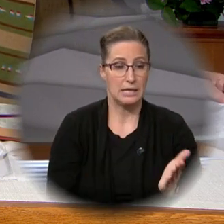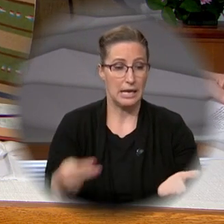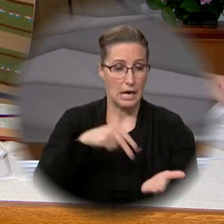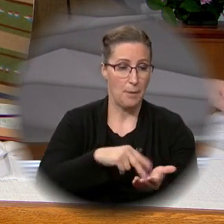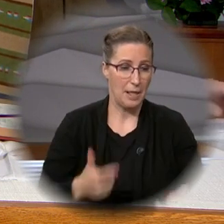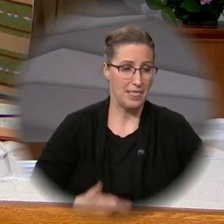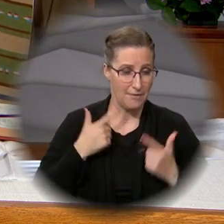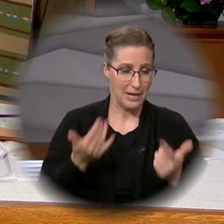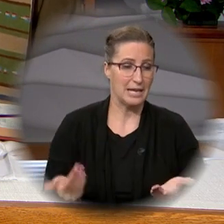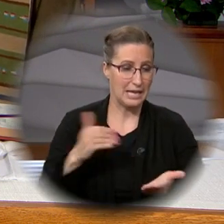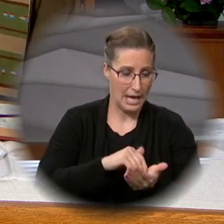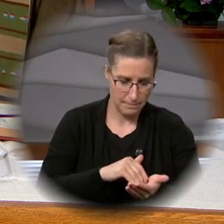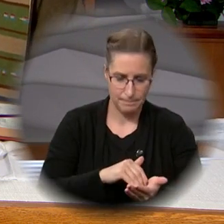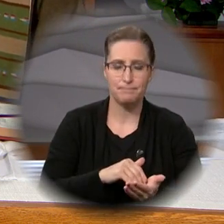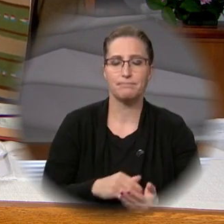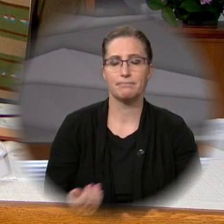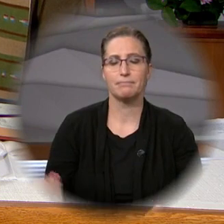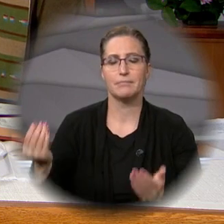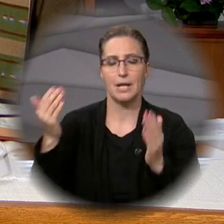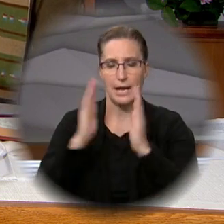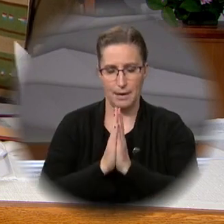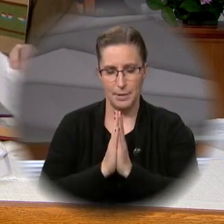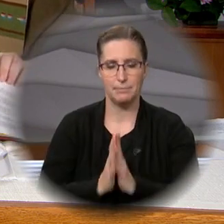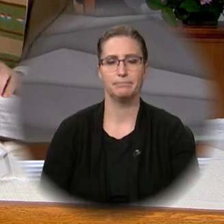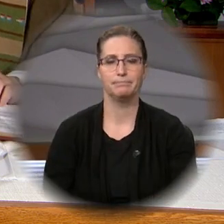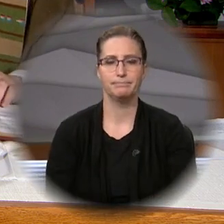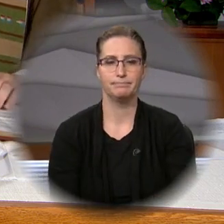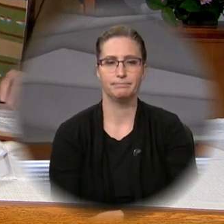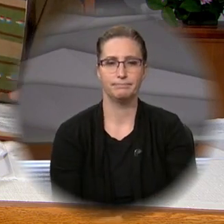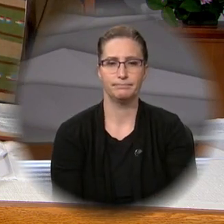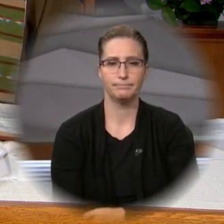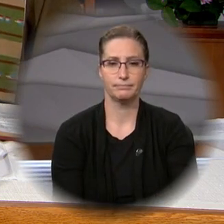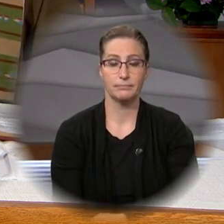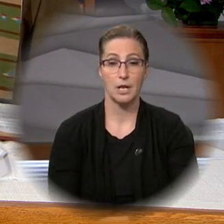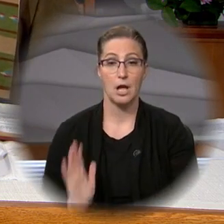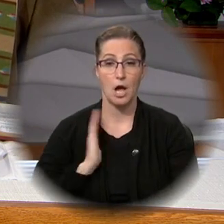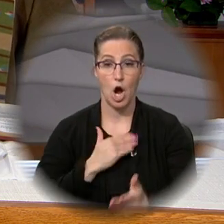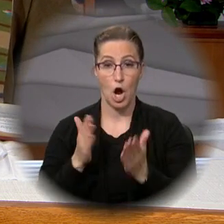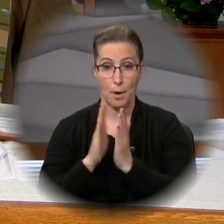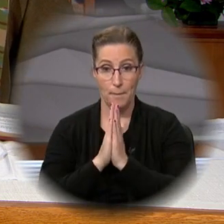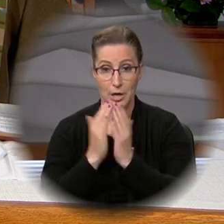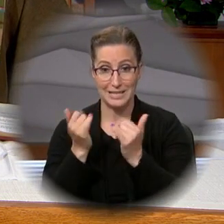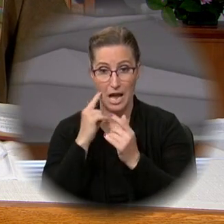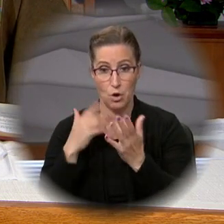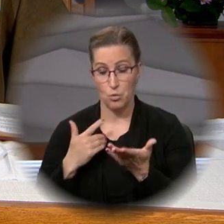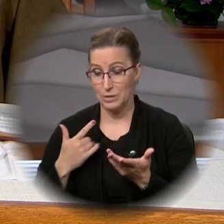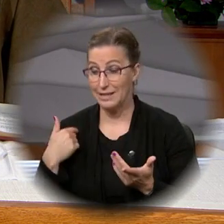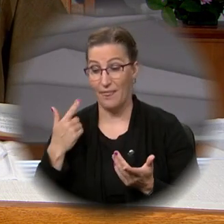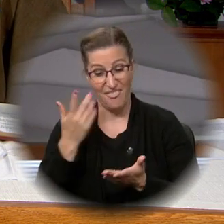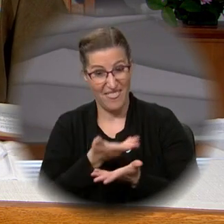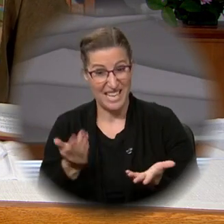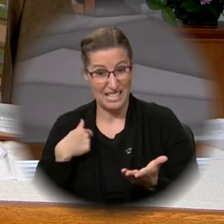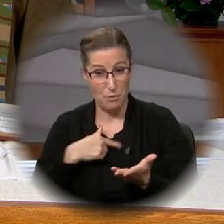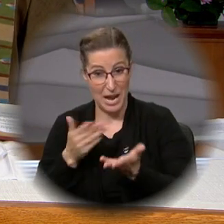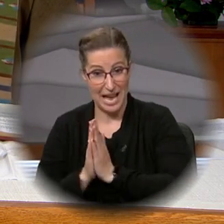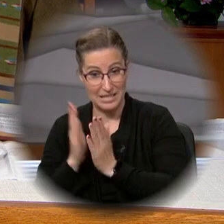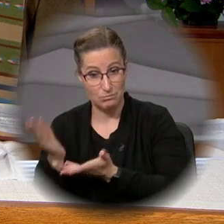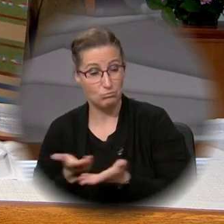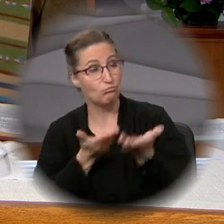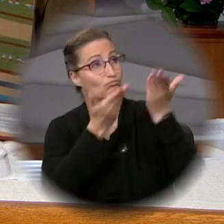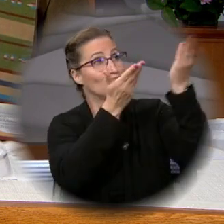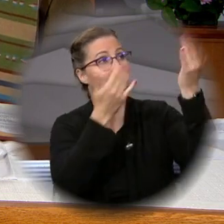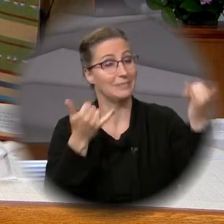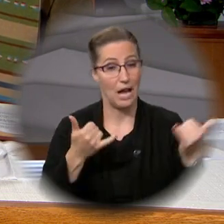of the dead and life of the world to come. Amen. We gather our petitions, those things that we ask for, and offer them to our